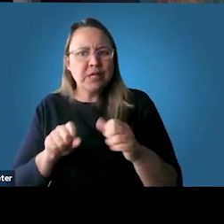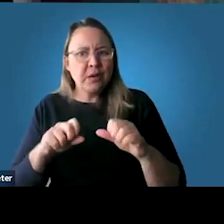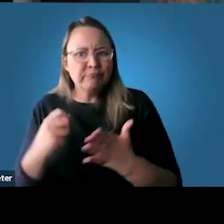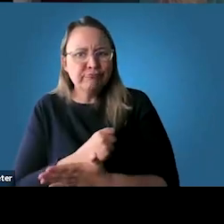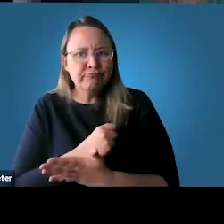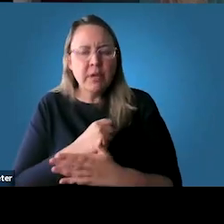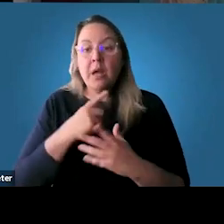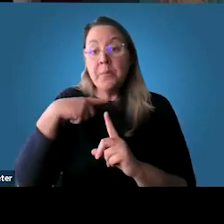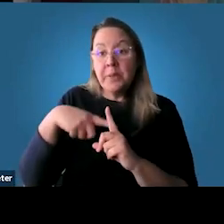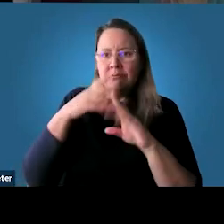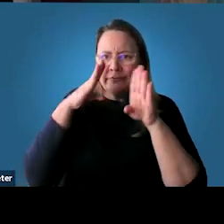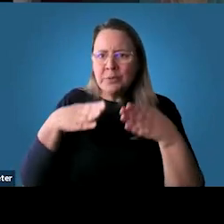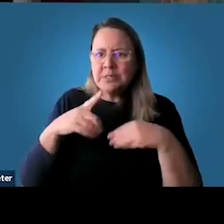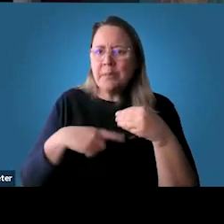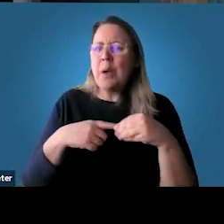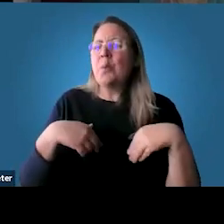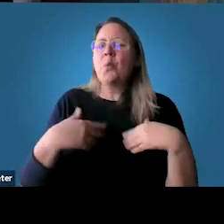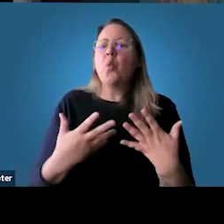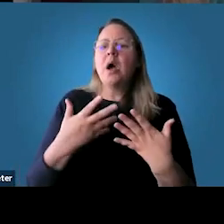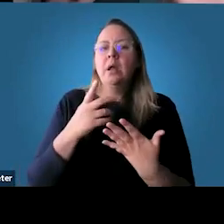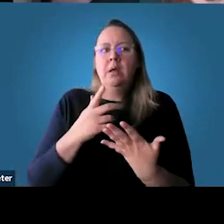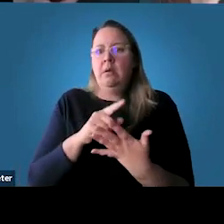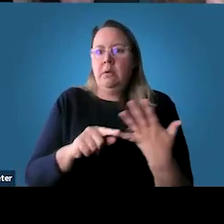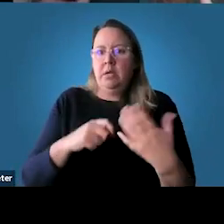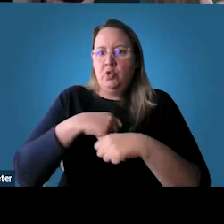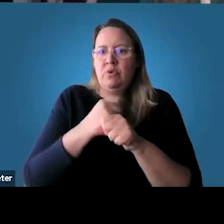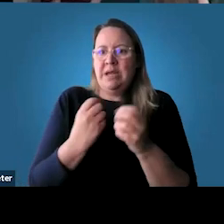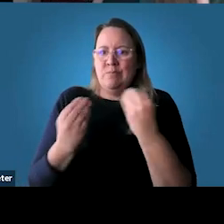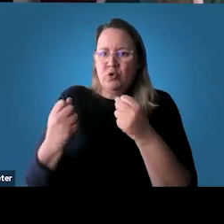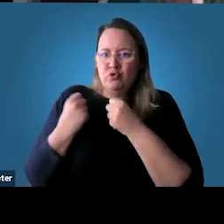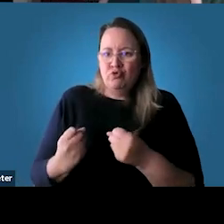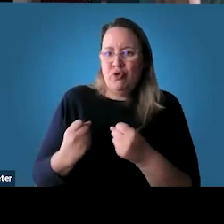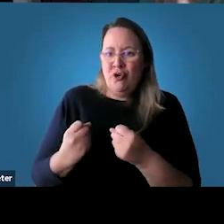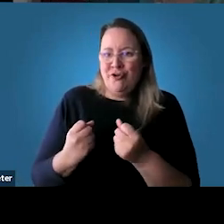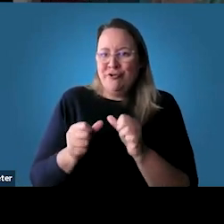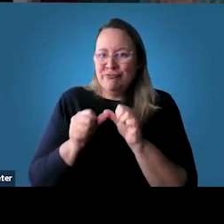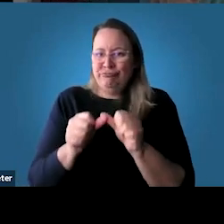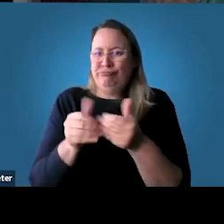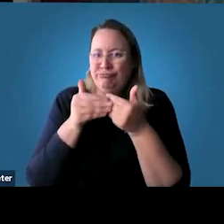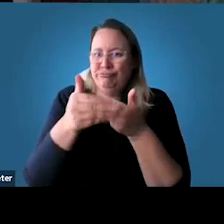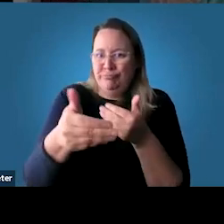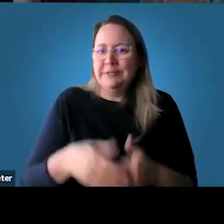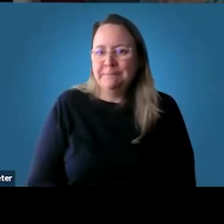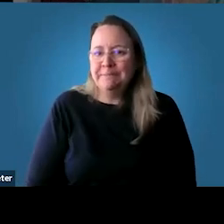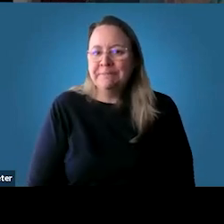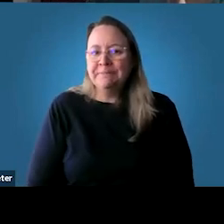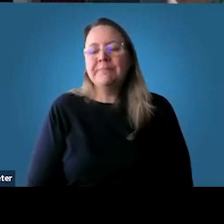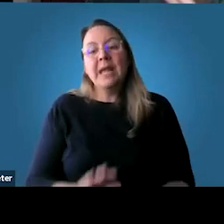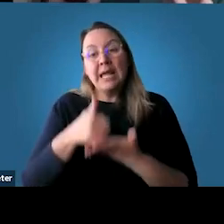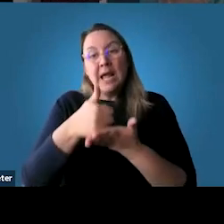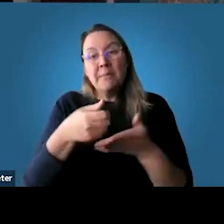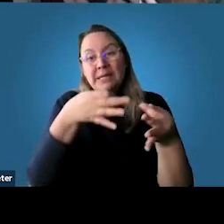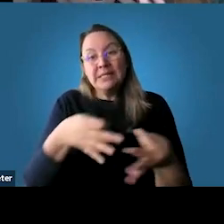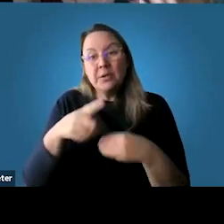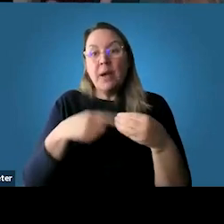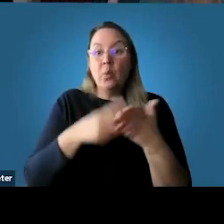also brings into focus which tactics and activities create the strongest mix moving forward. And it can help you make decisions around